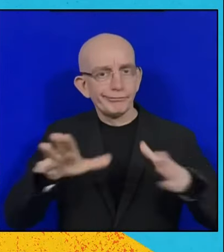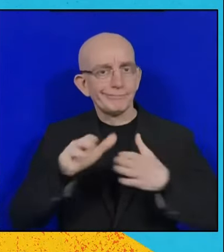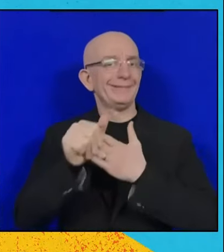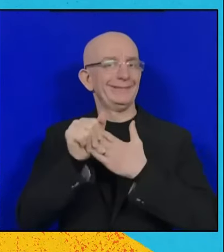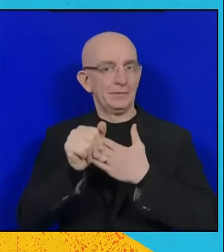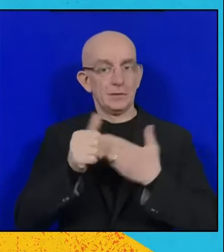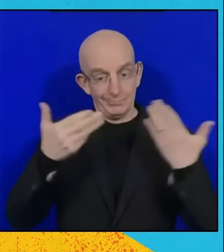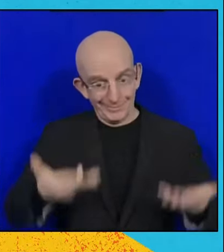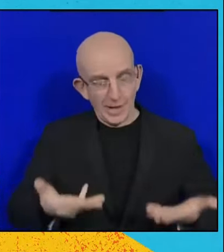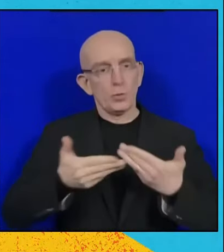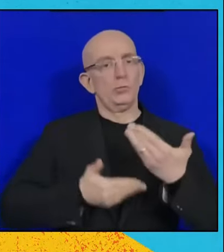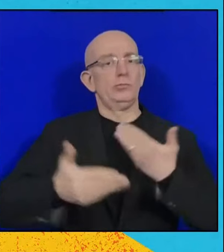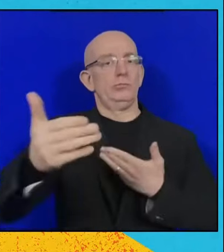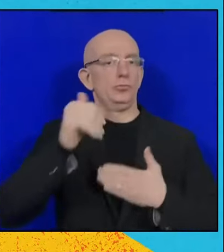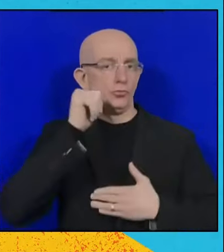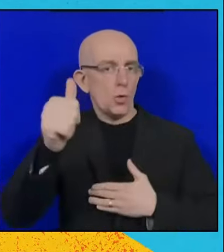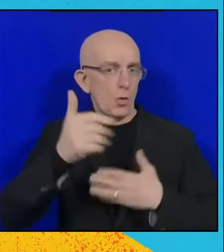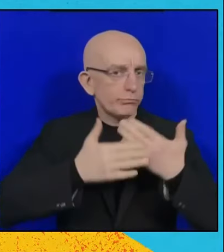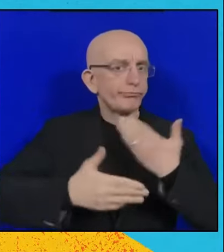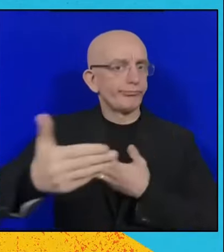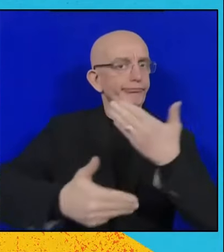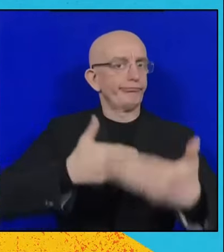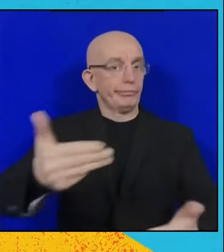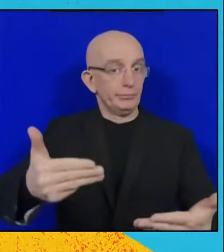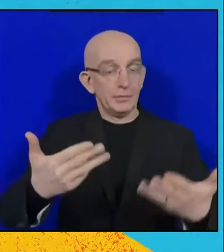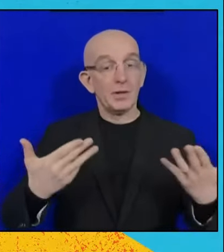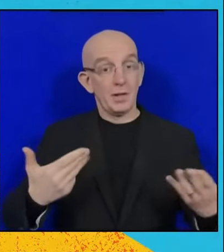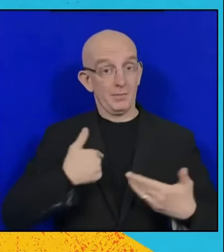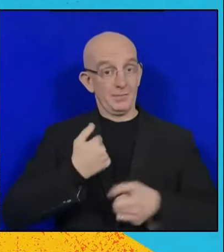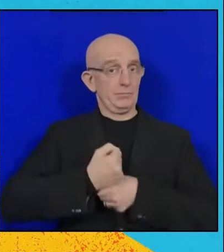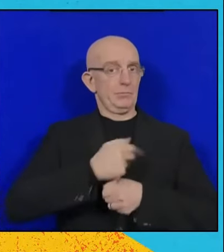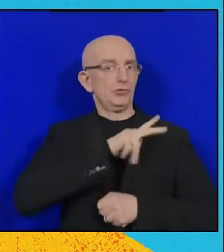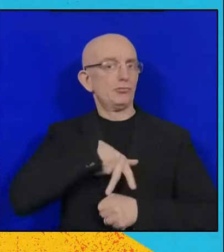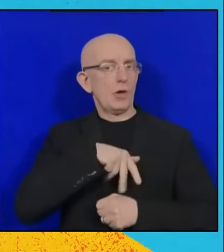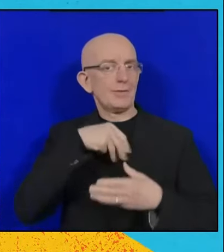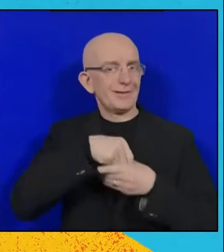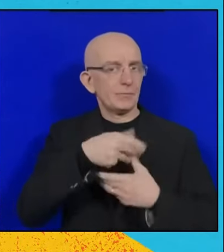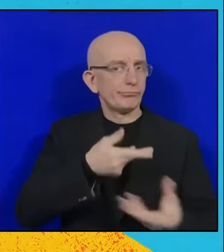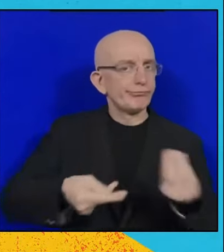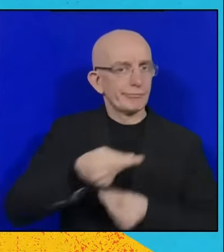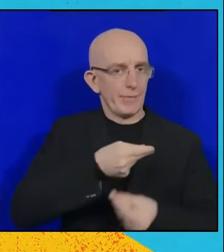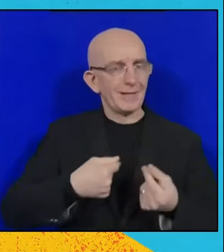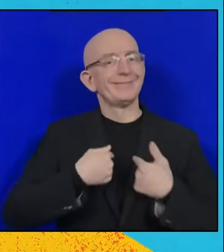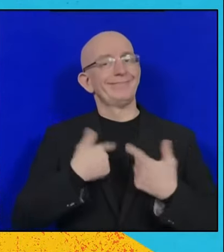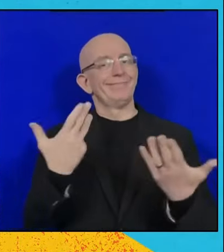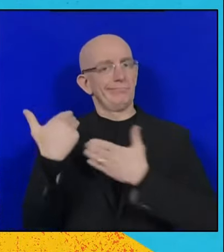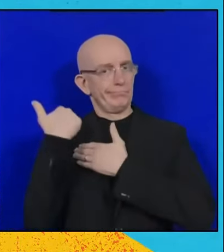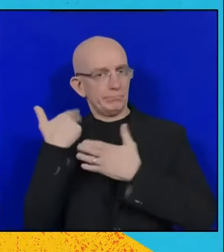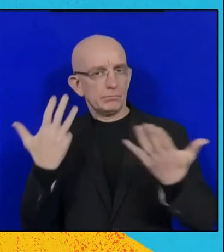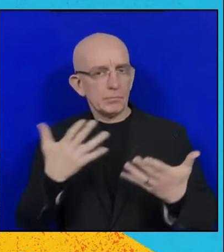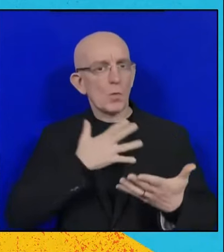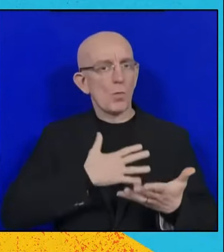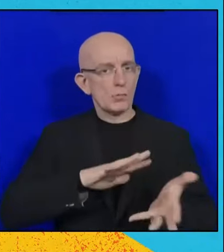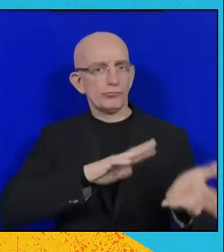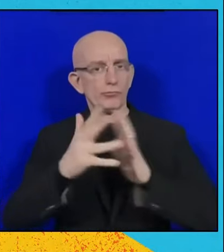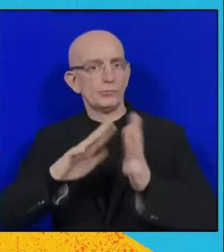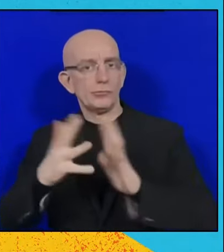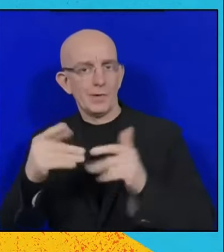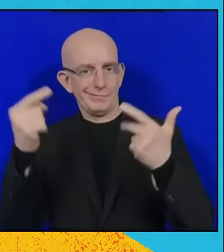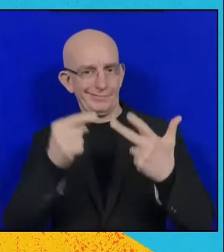change makers, because I think making change is actually not far from our daily life, because it's not a professional skill, but a mode